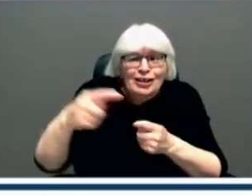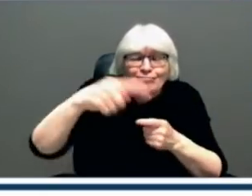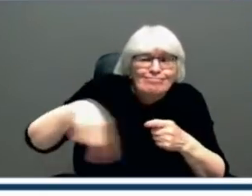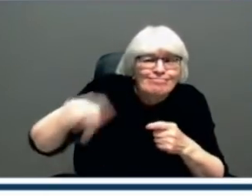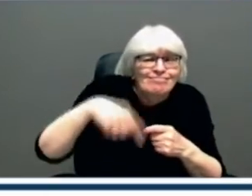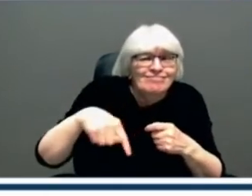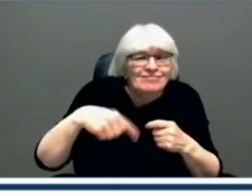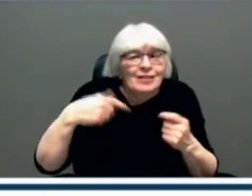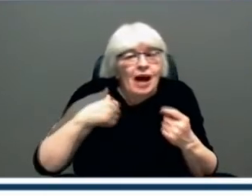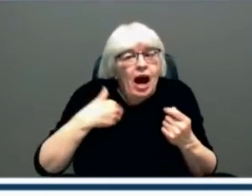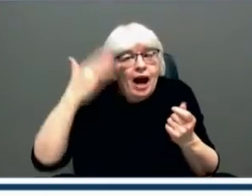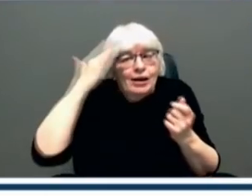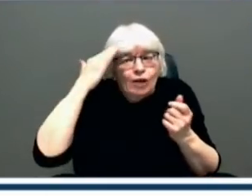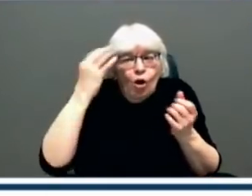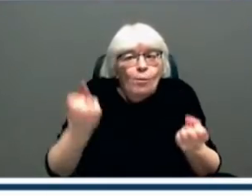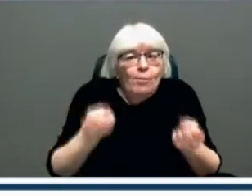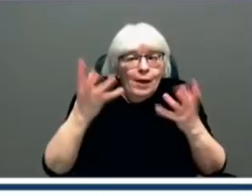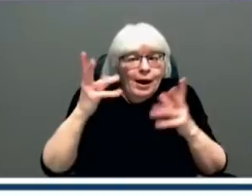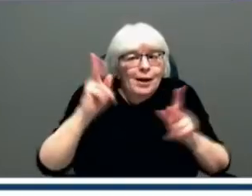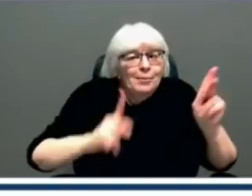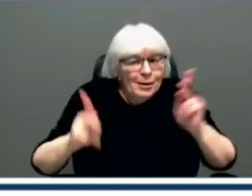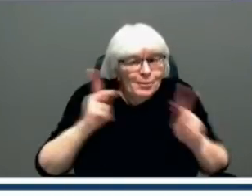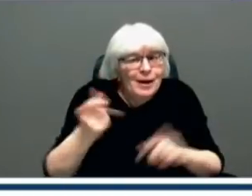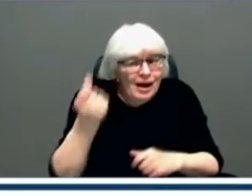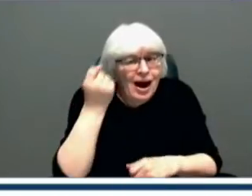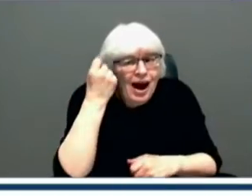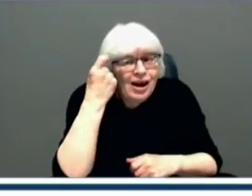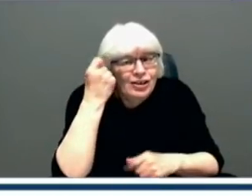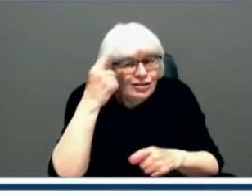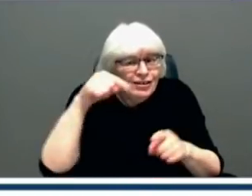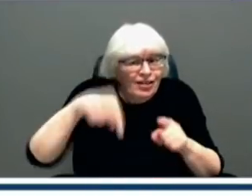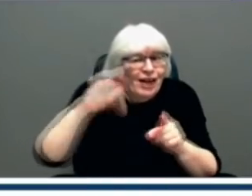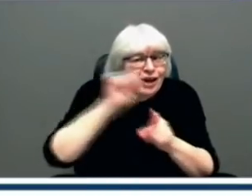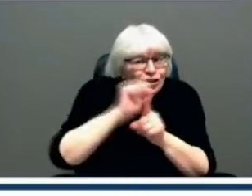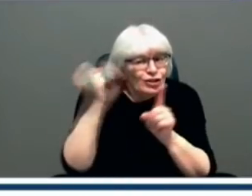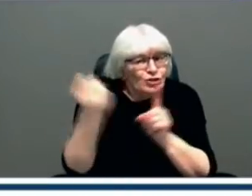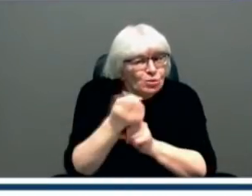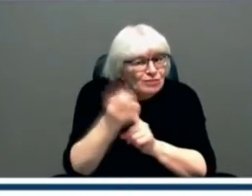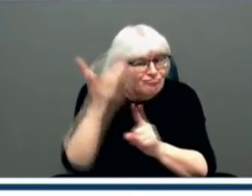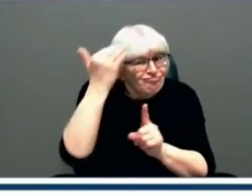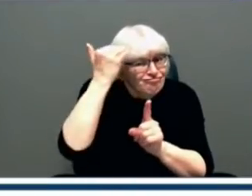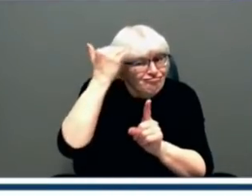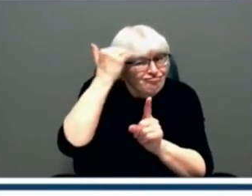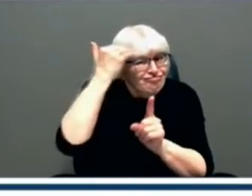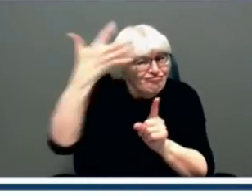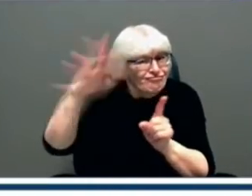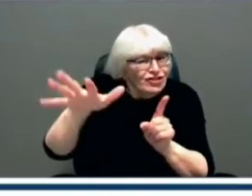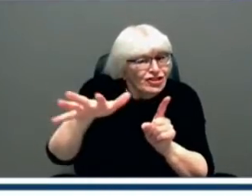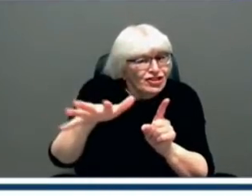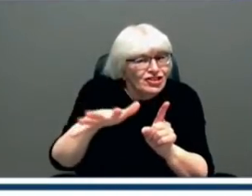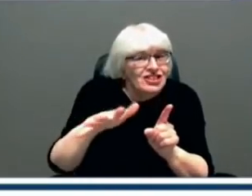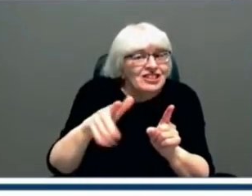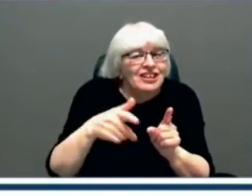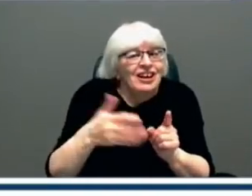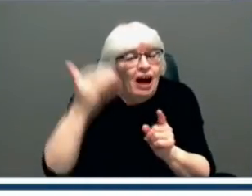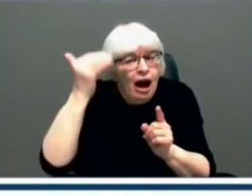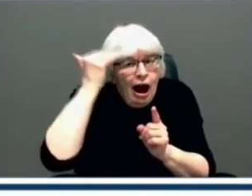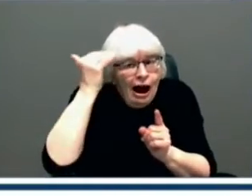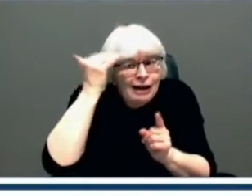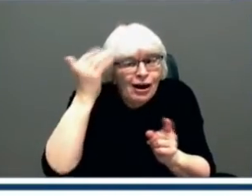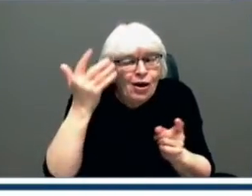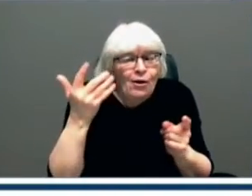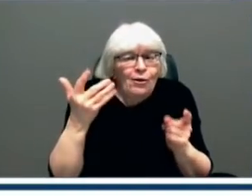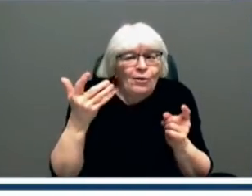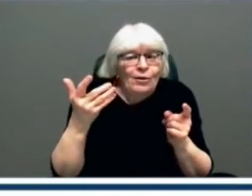who understand where we're at. I'm also certainly aware that, you know, social media doesn't